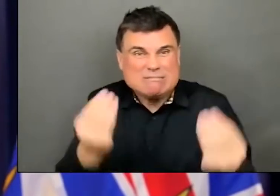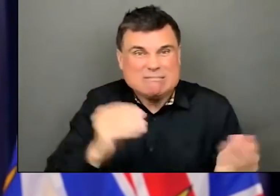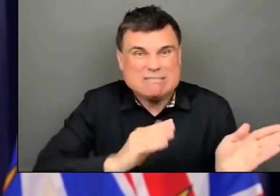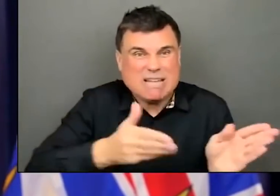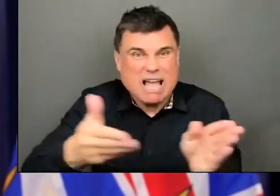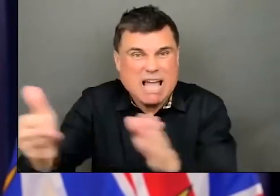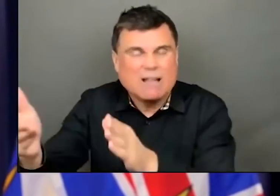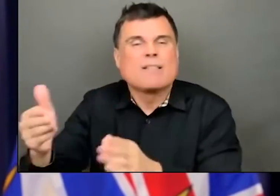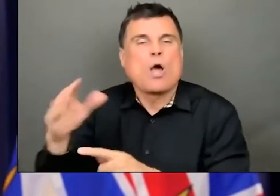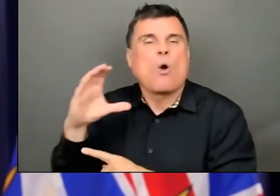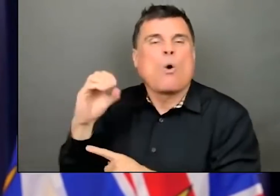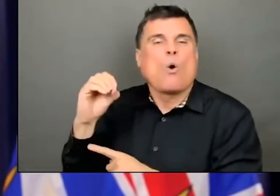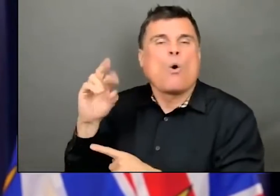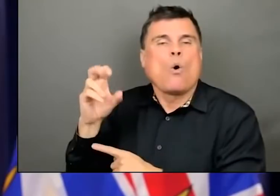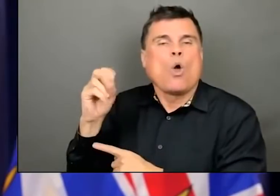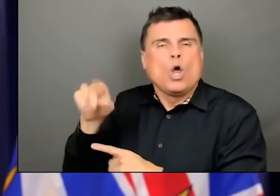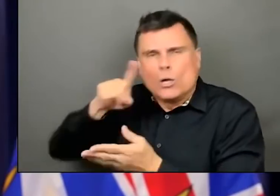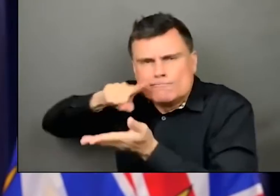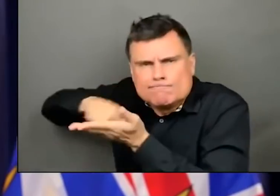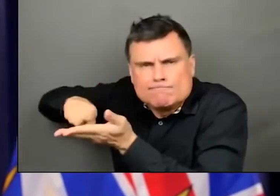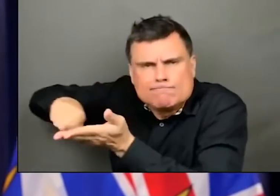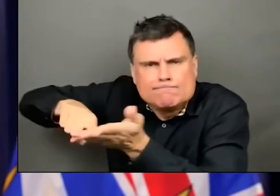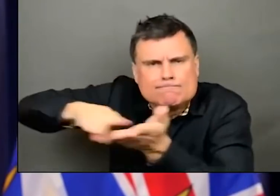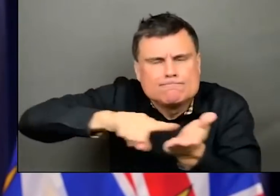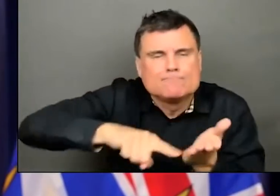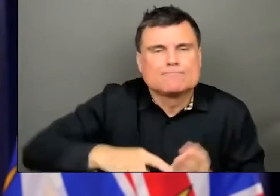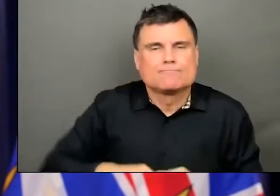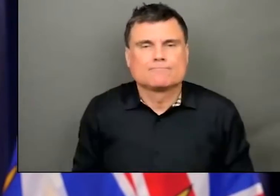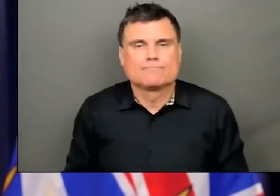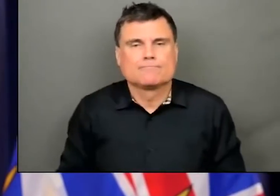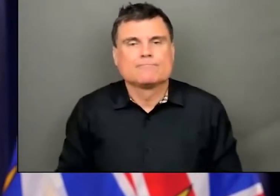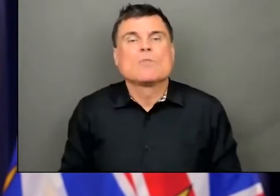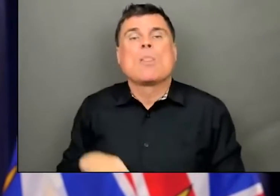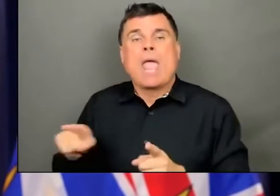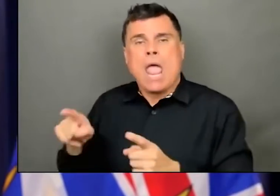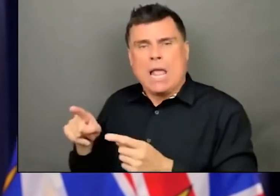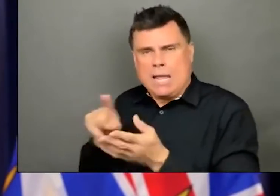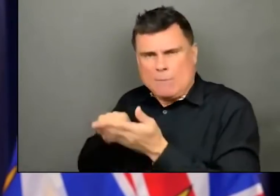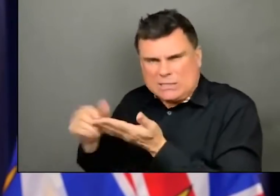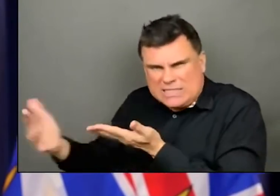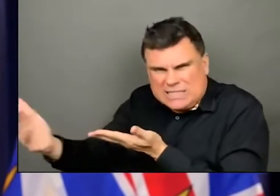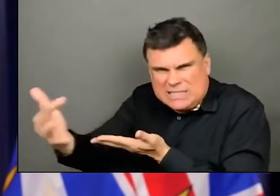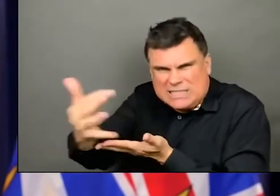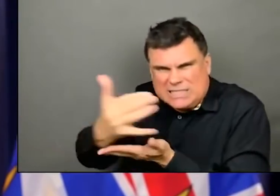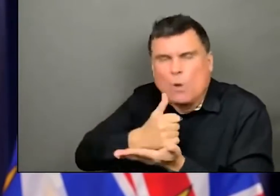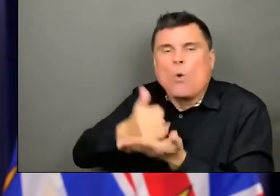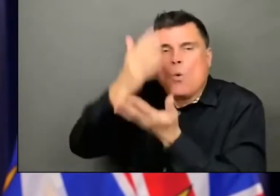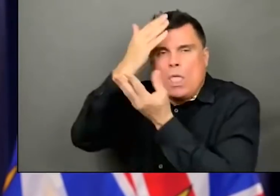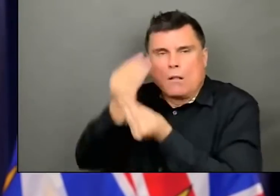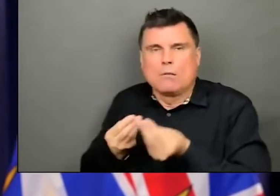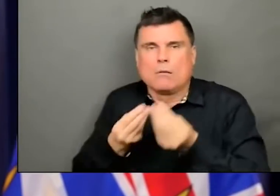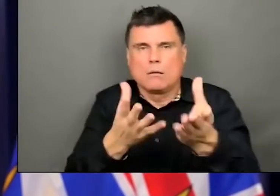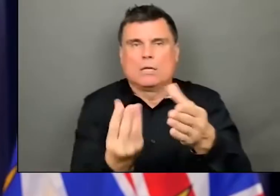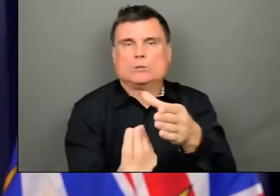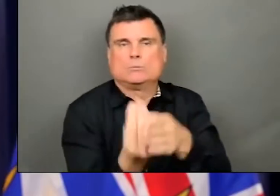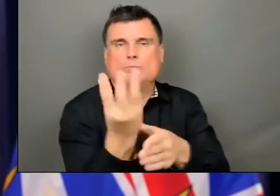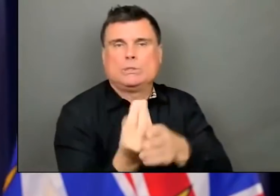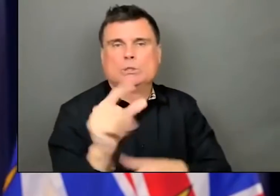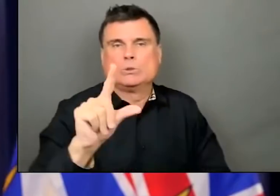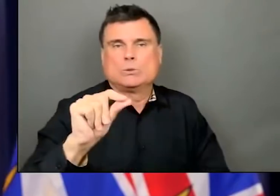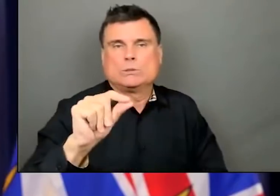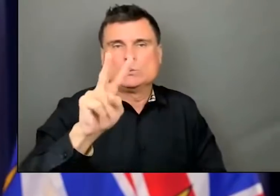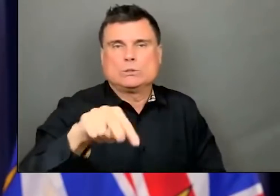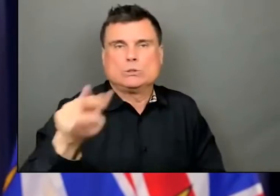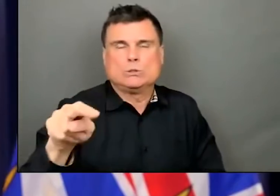of 2022. As people will know, in the healthcare system, and the Chief Coroner